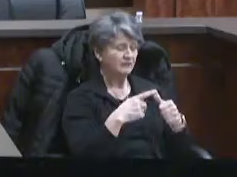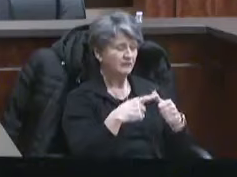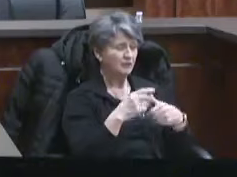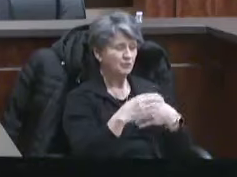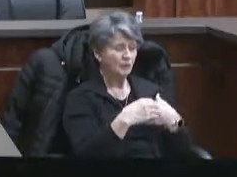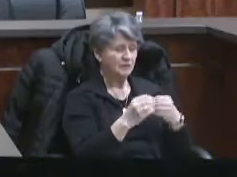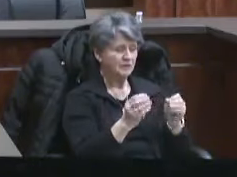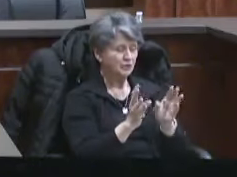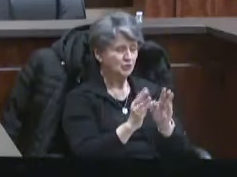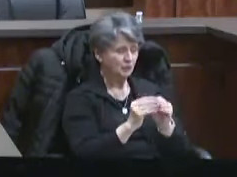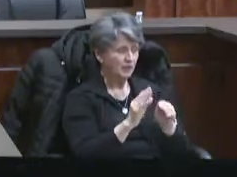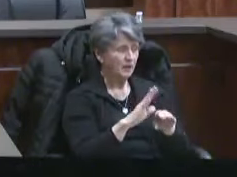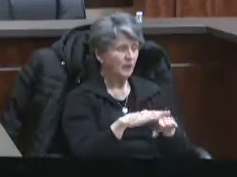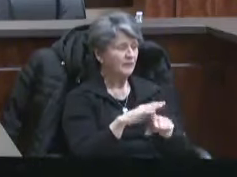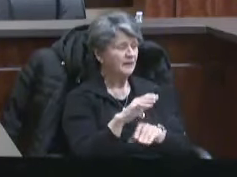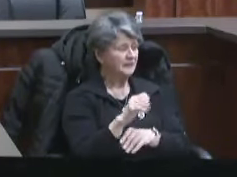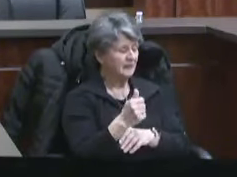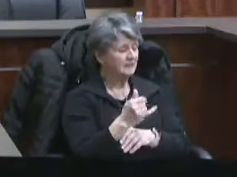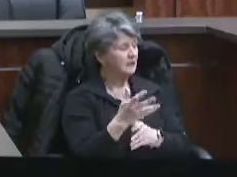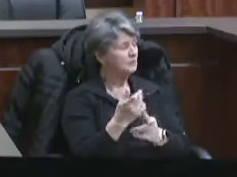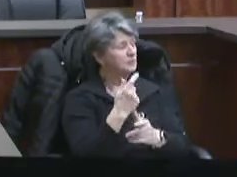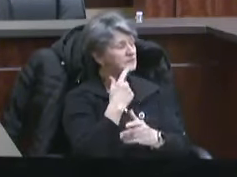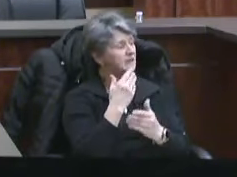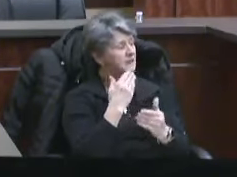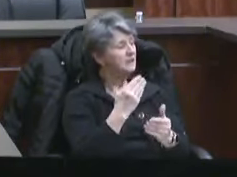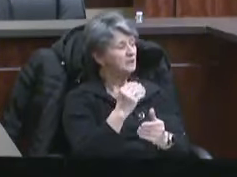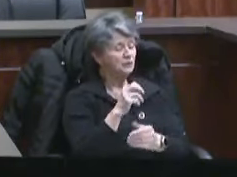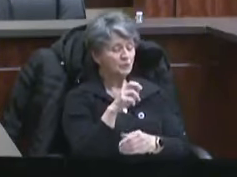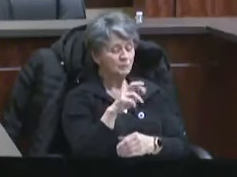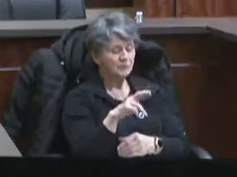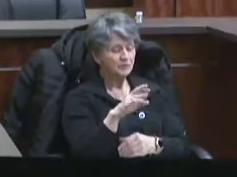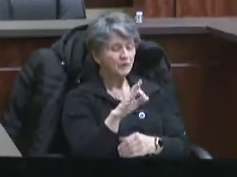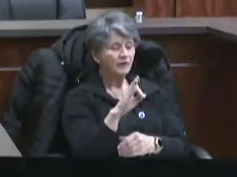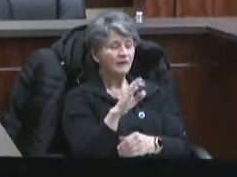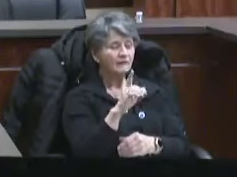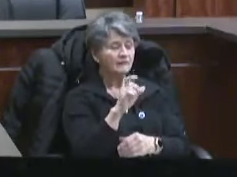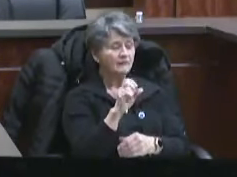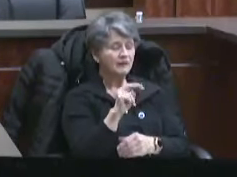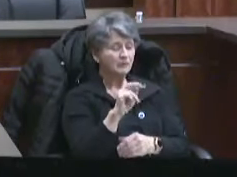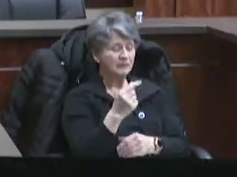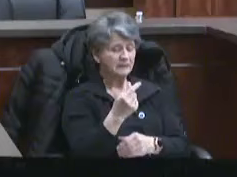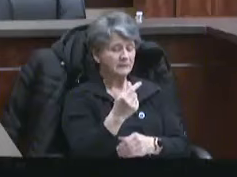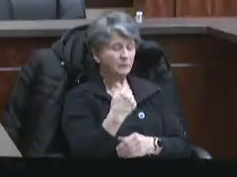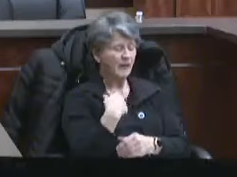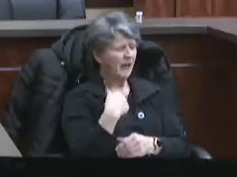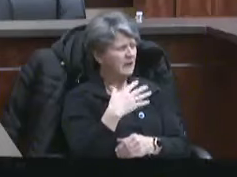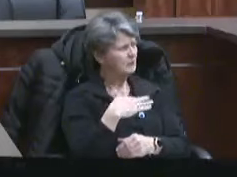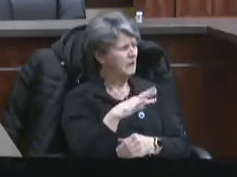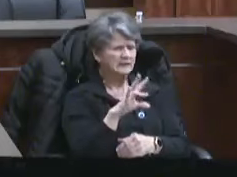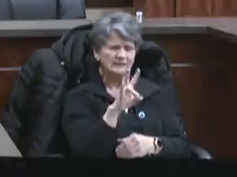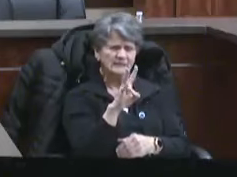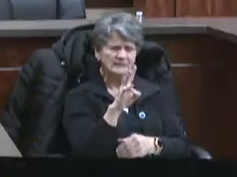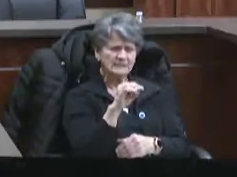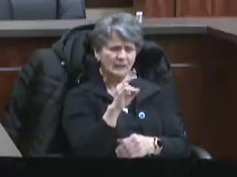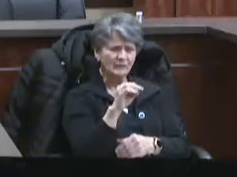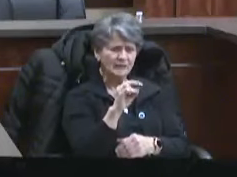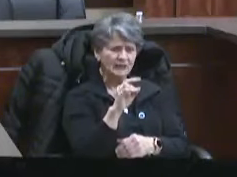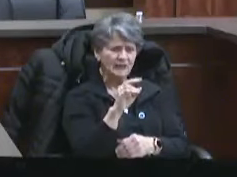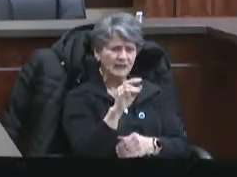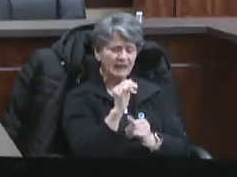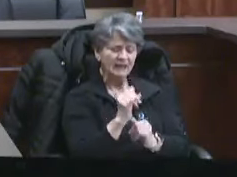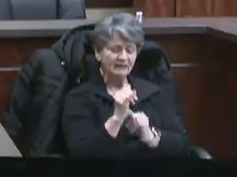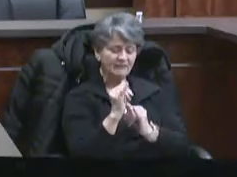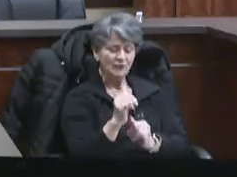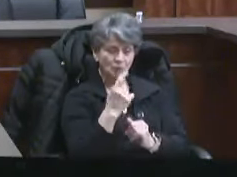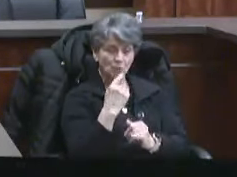meeting on the 10th, and I want to thank Mr. Fleming and all those that turned out. We had about 70 individuals that